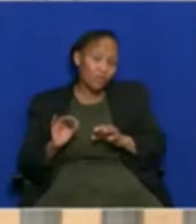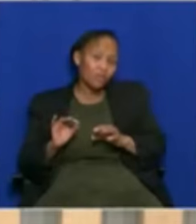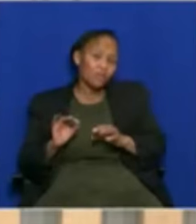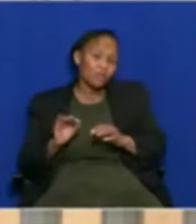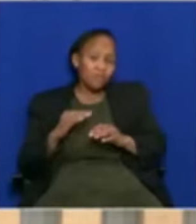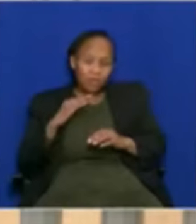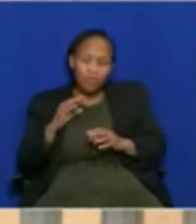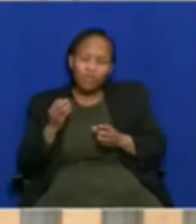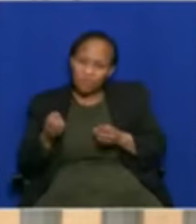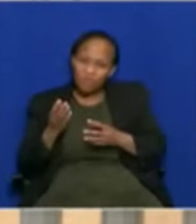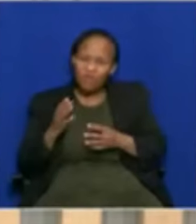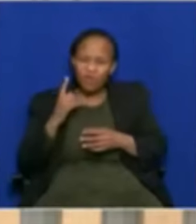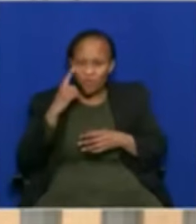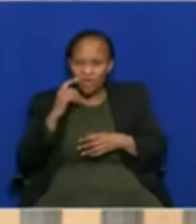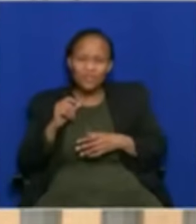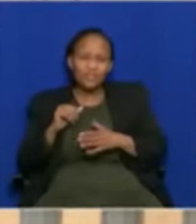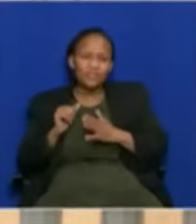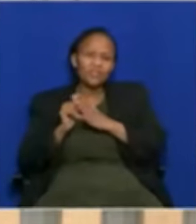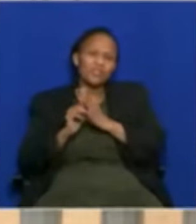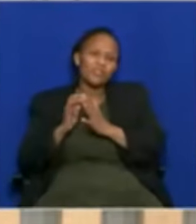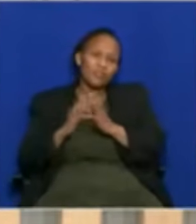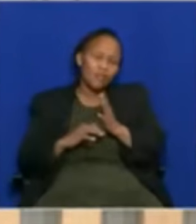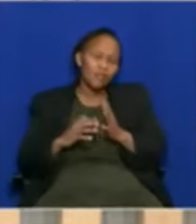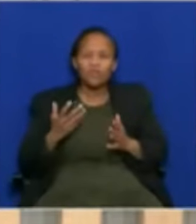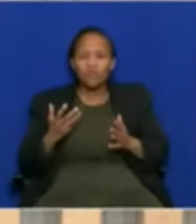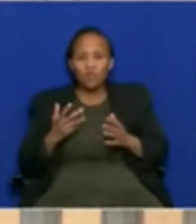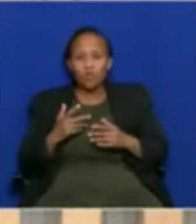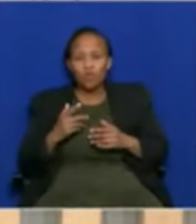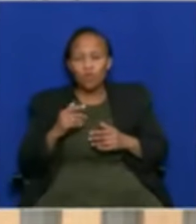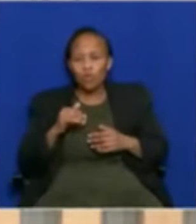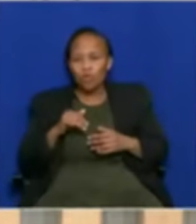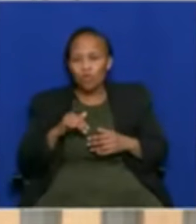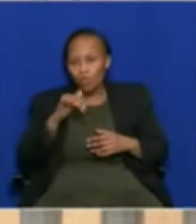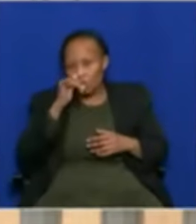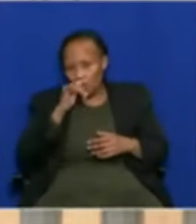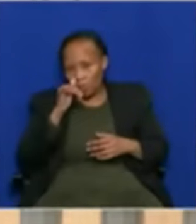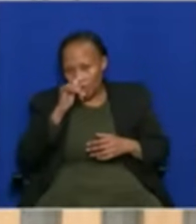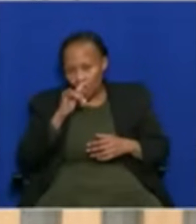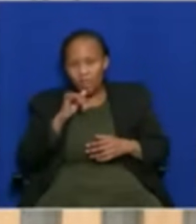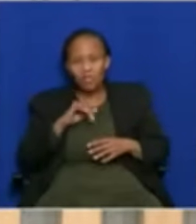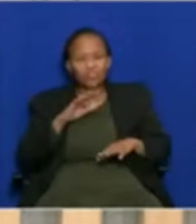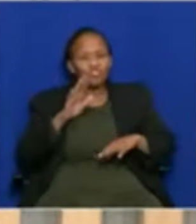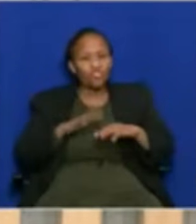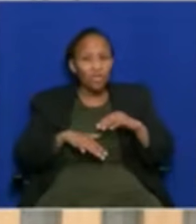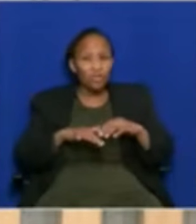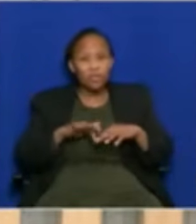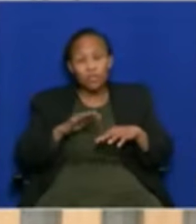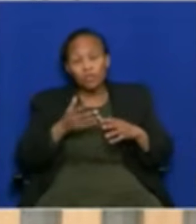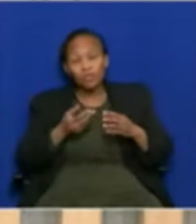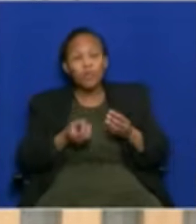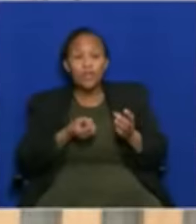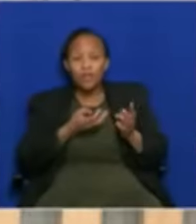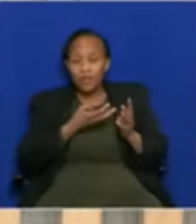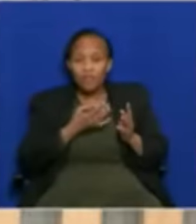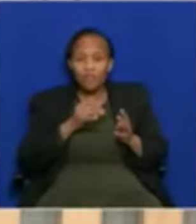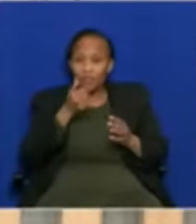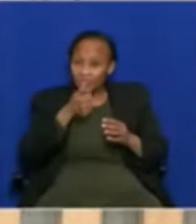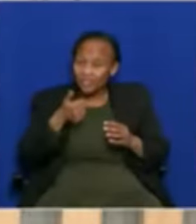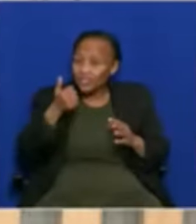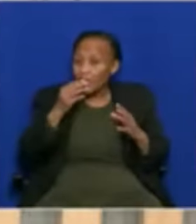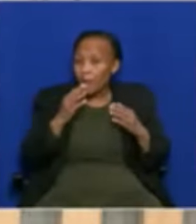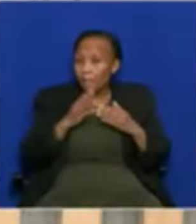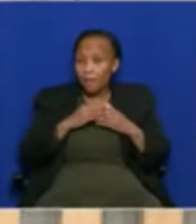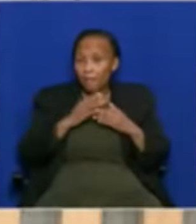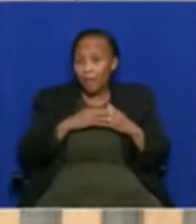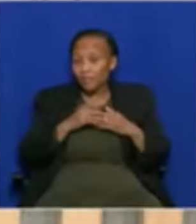potential criminal charges to be brought against senior members within the institution you're investigating. It's either you consider